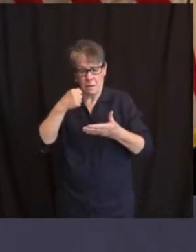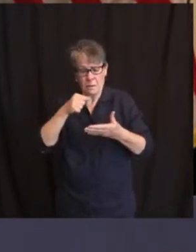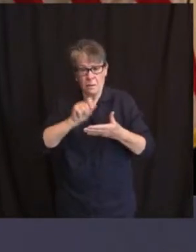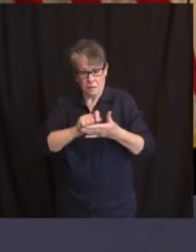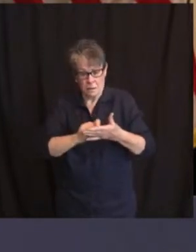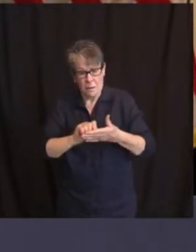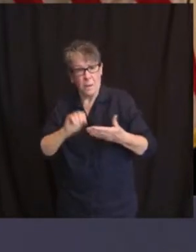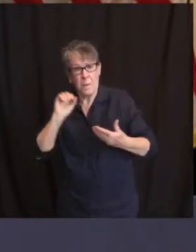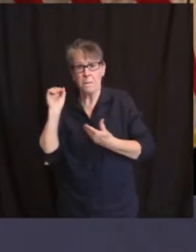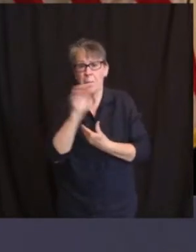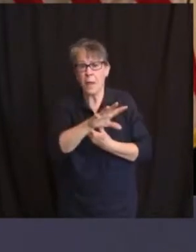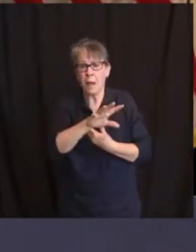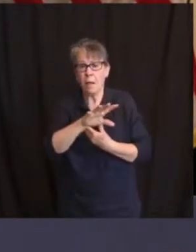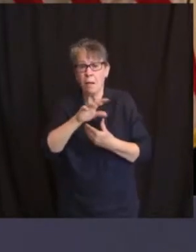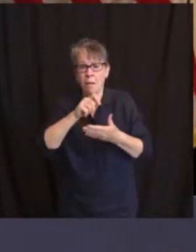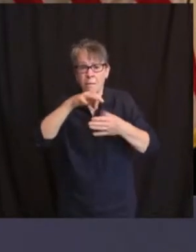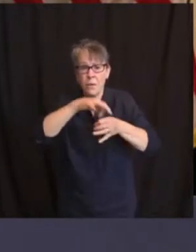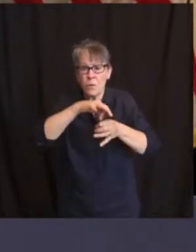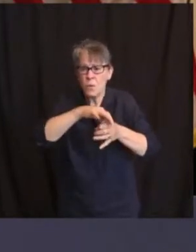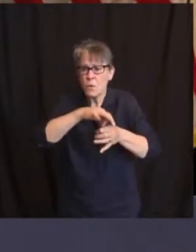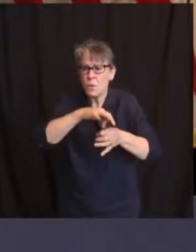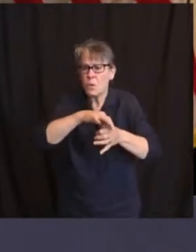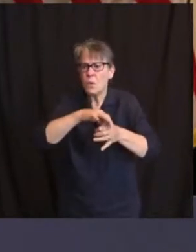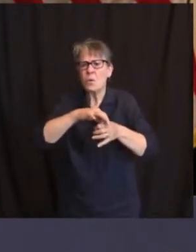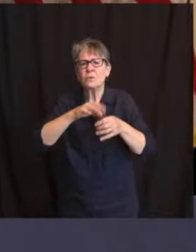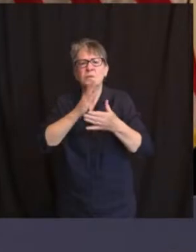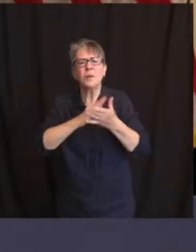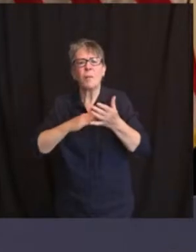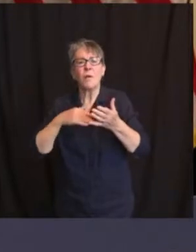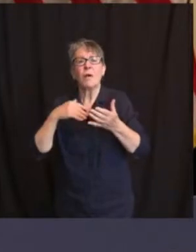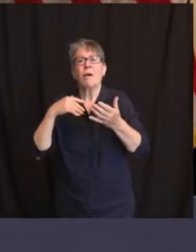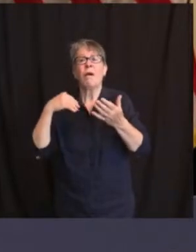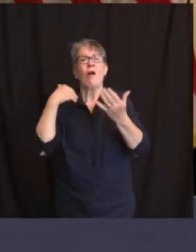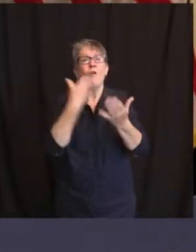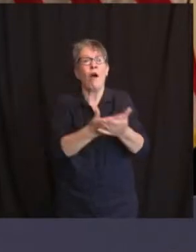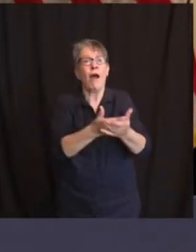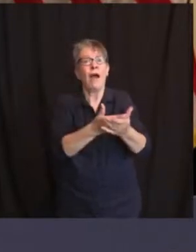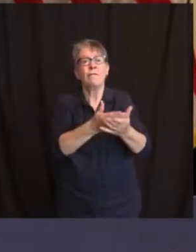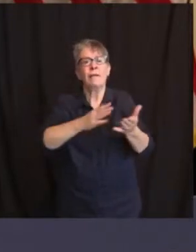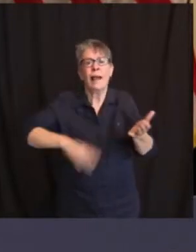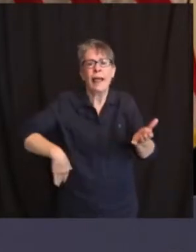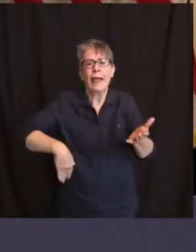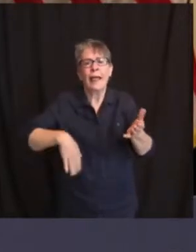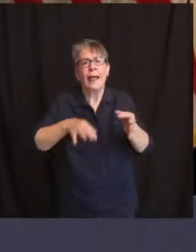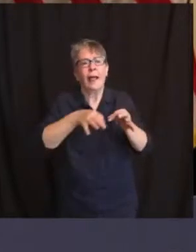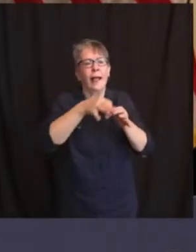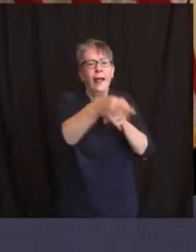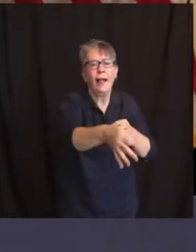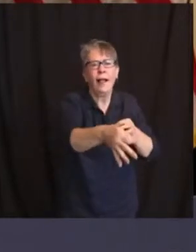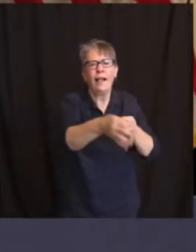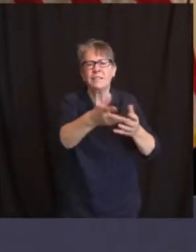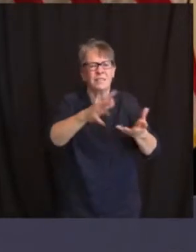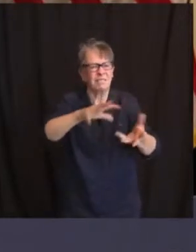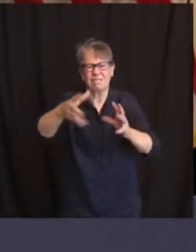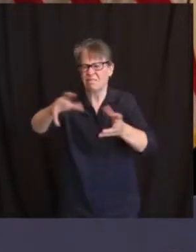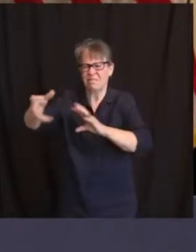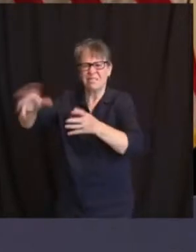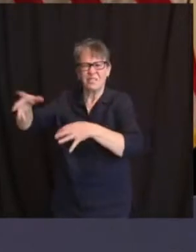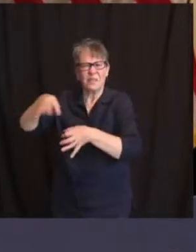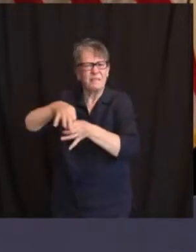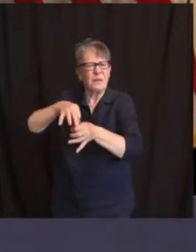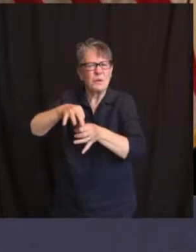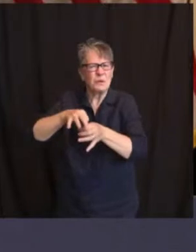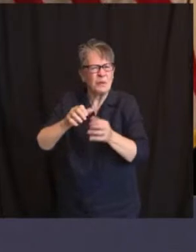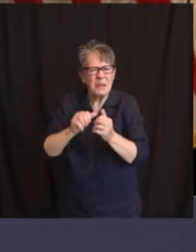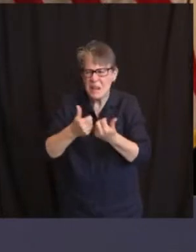So I'm wondering generally, what are your takeaways from yesterday? Yeah, I'd say good question, and I'd say